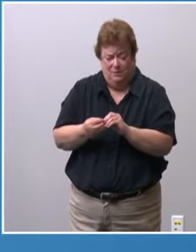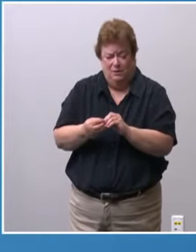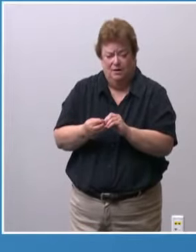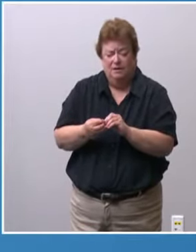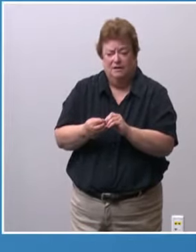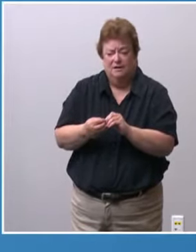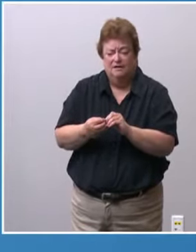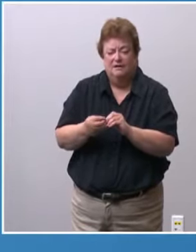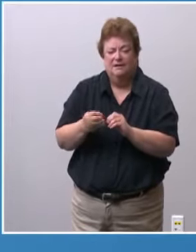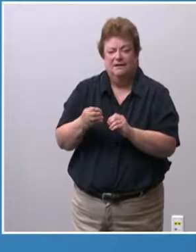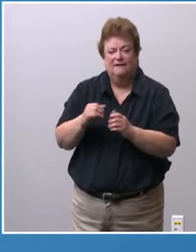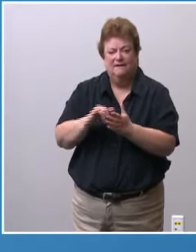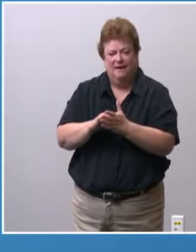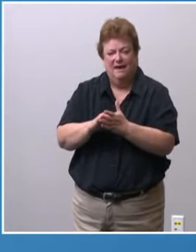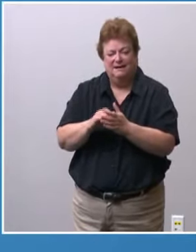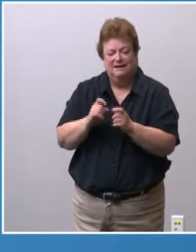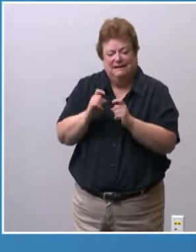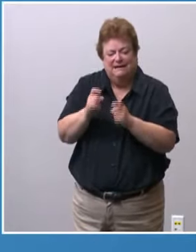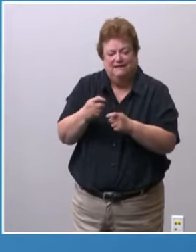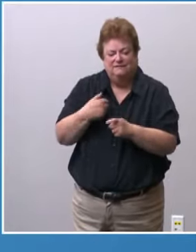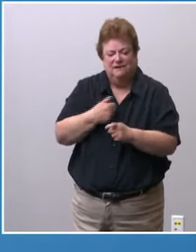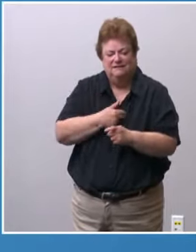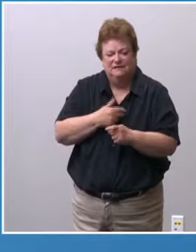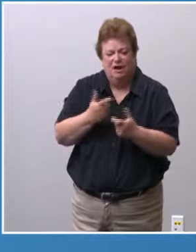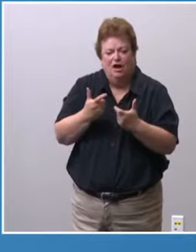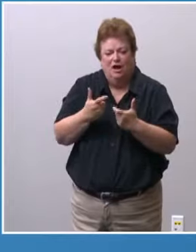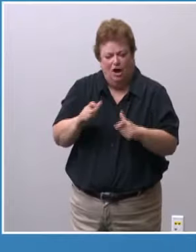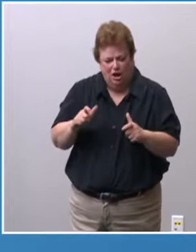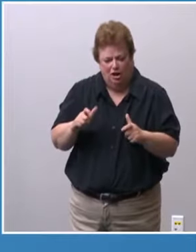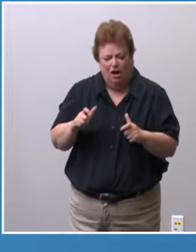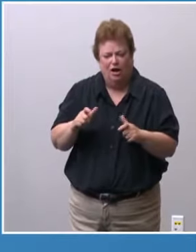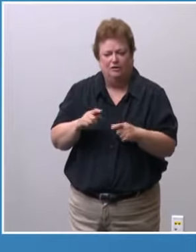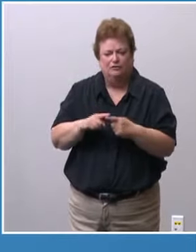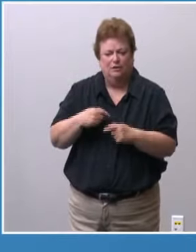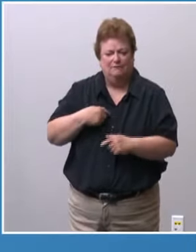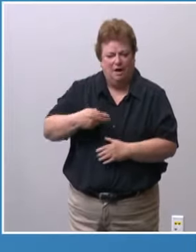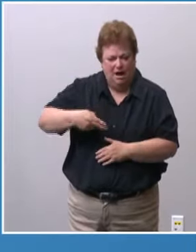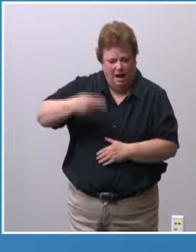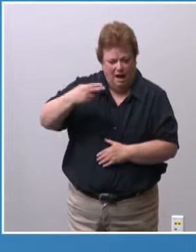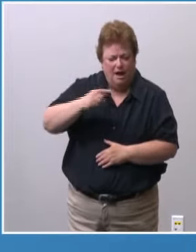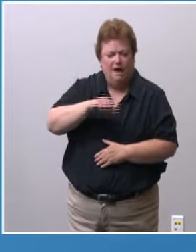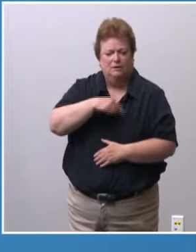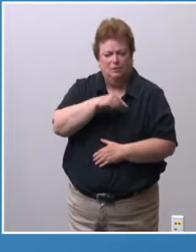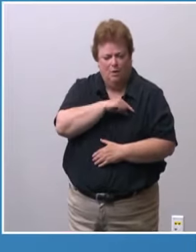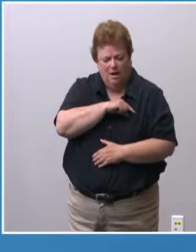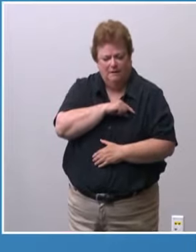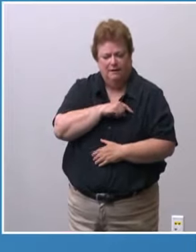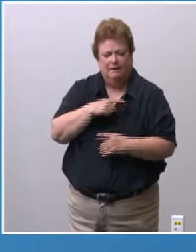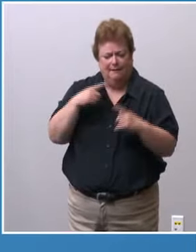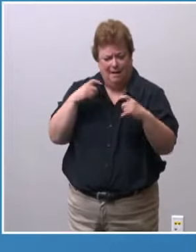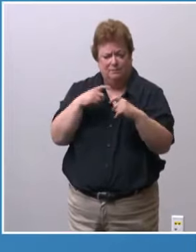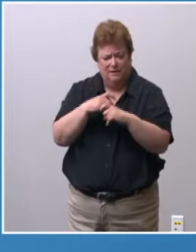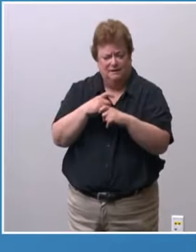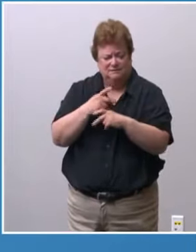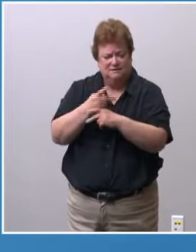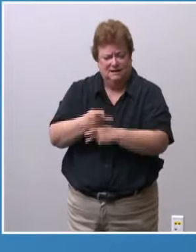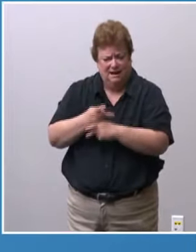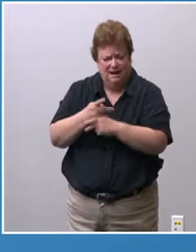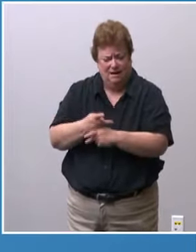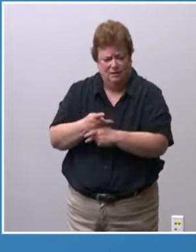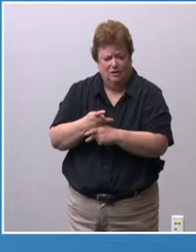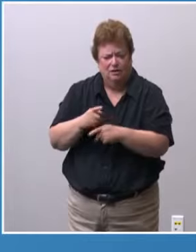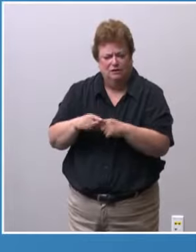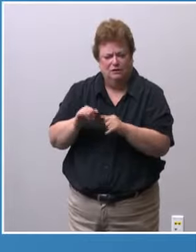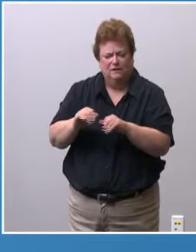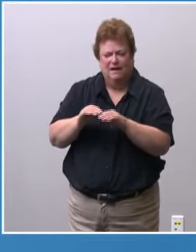patient base, really provides a large enough base to sustain high quality, complex care to a level that would